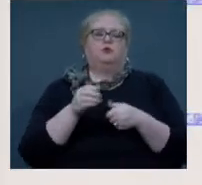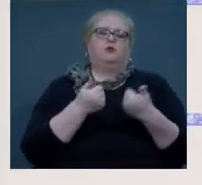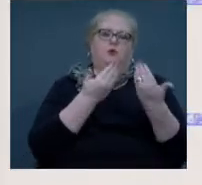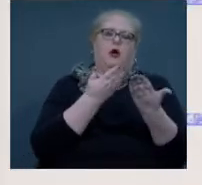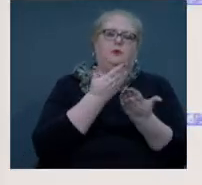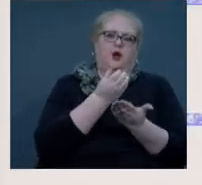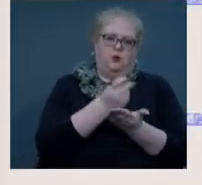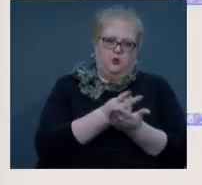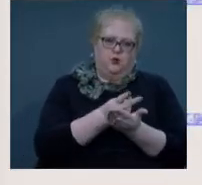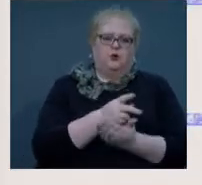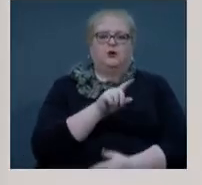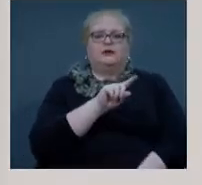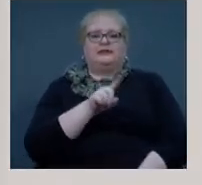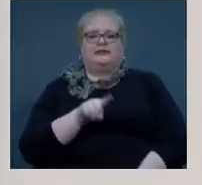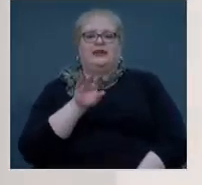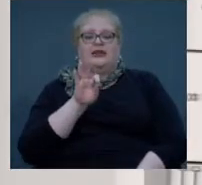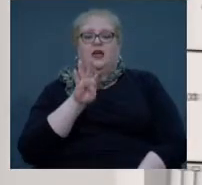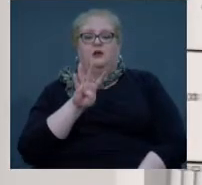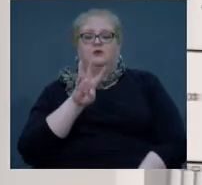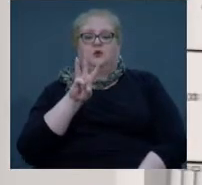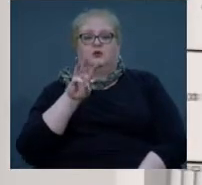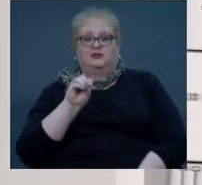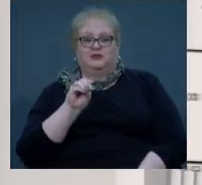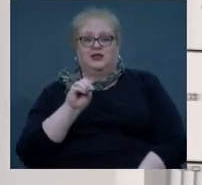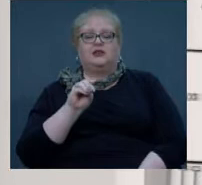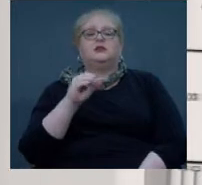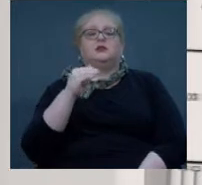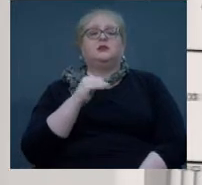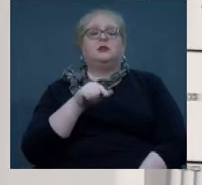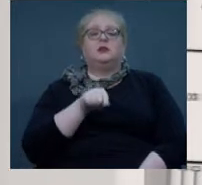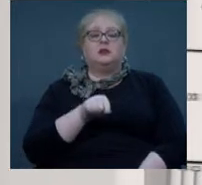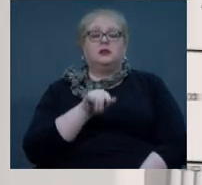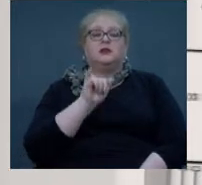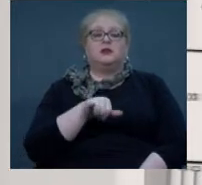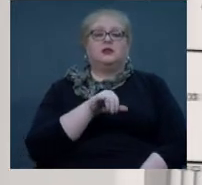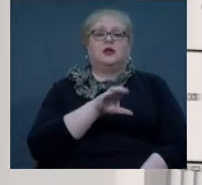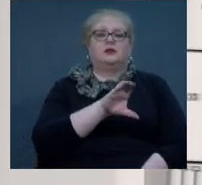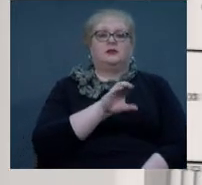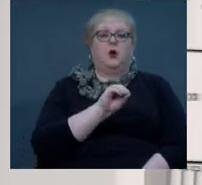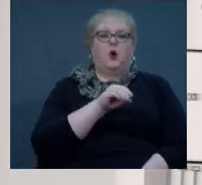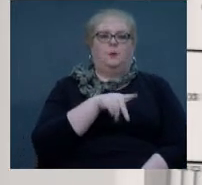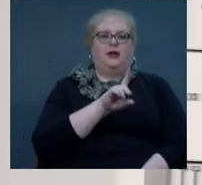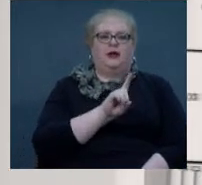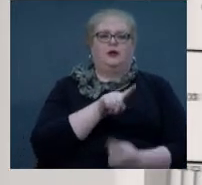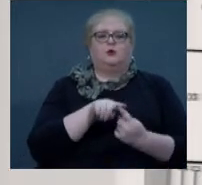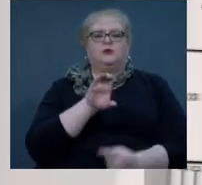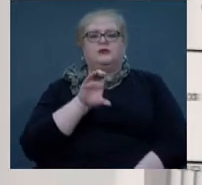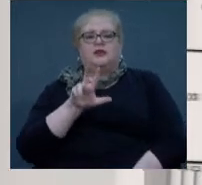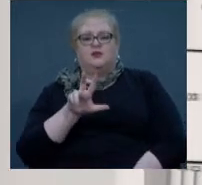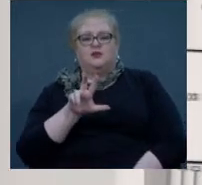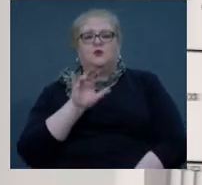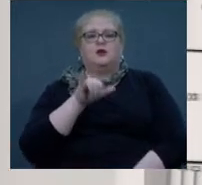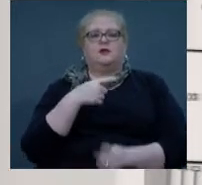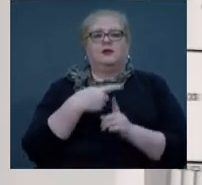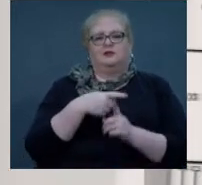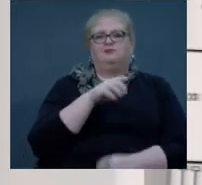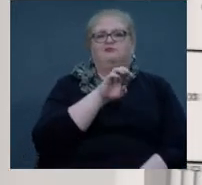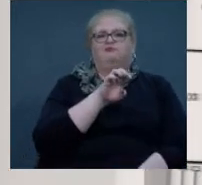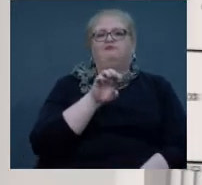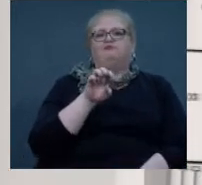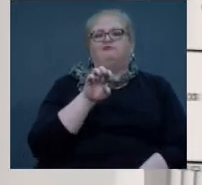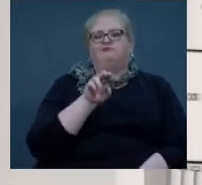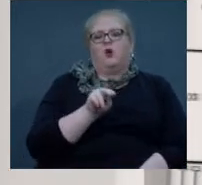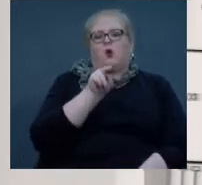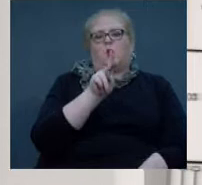3.1, Z9460, rezoning from O3 and POD to C3, northeast corner of Canis Road and Embassy Suites